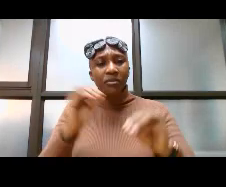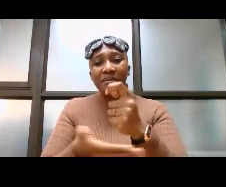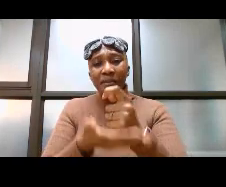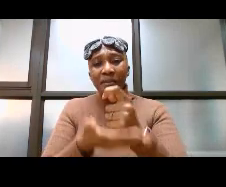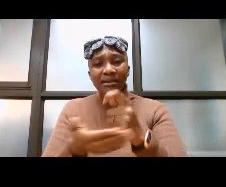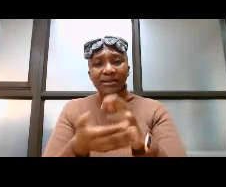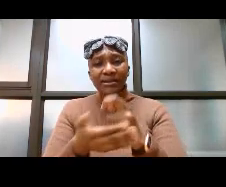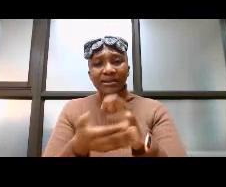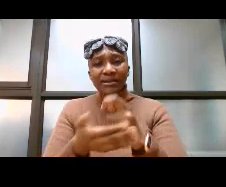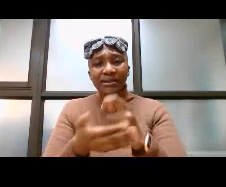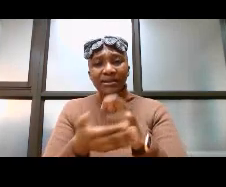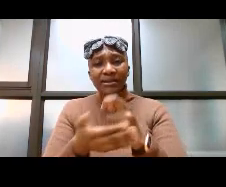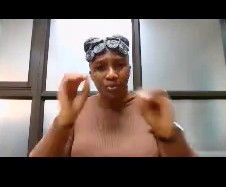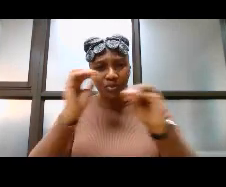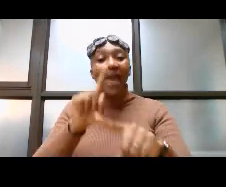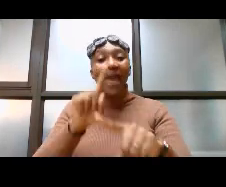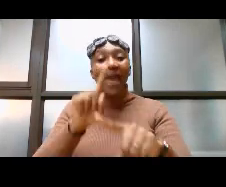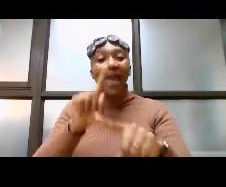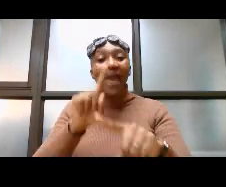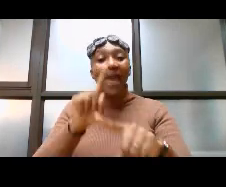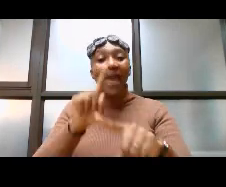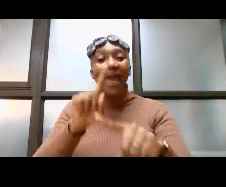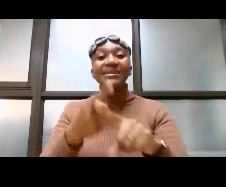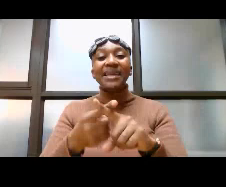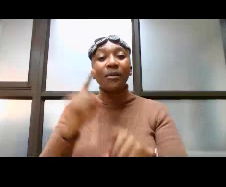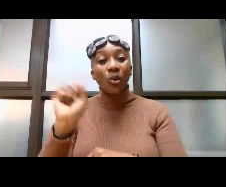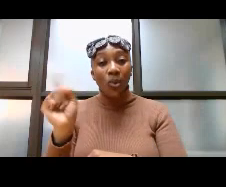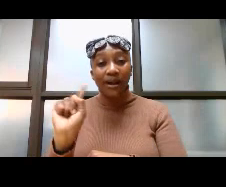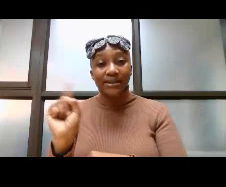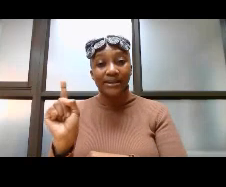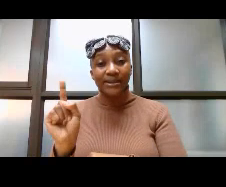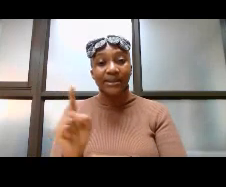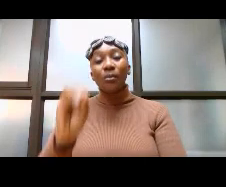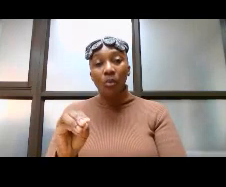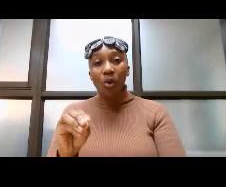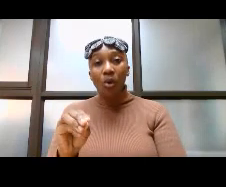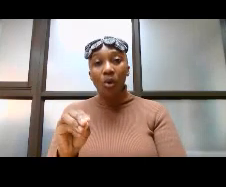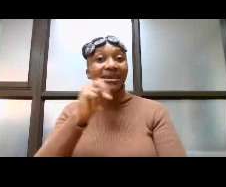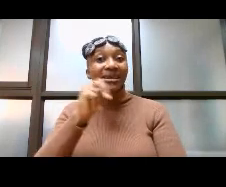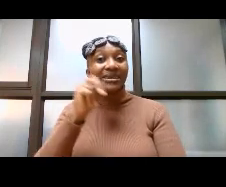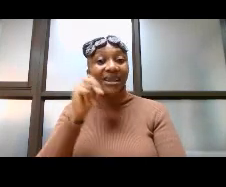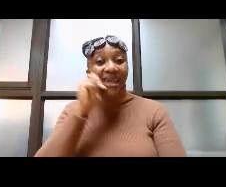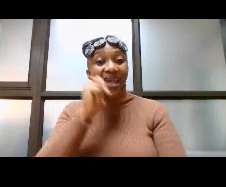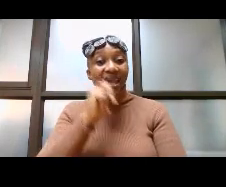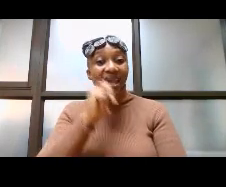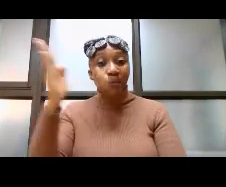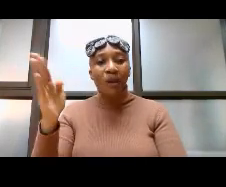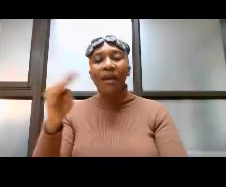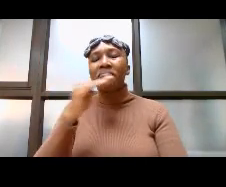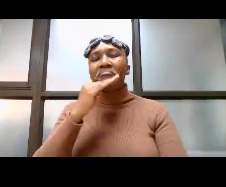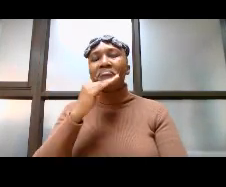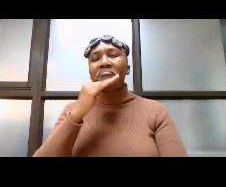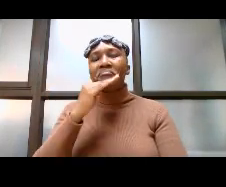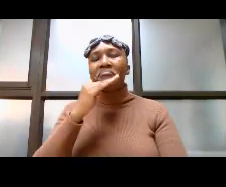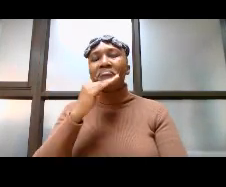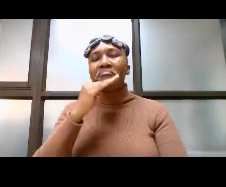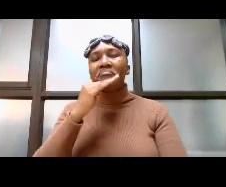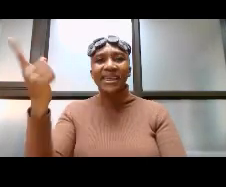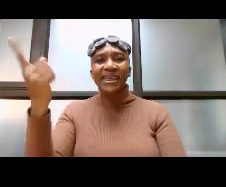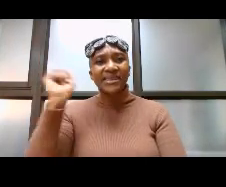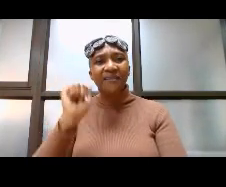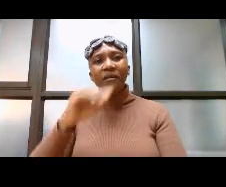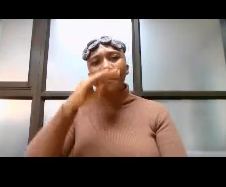So an example is the Igbo of Nigeria, where although they were unfamiliar with deformity